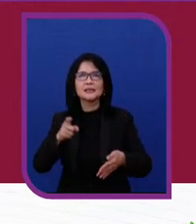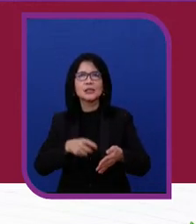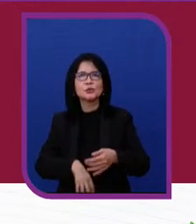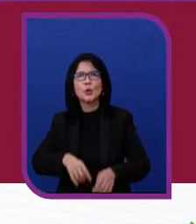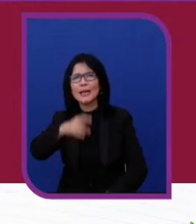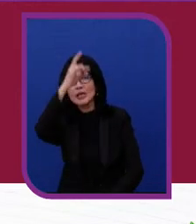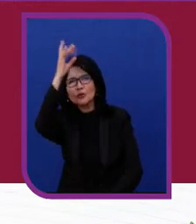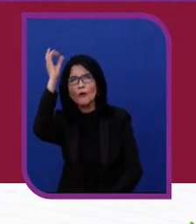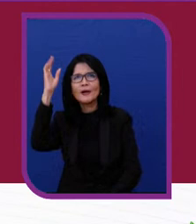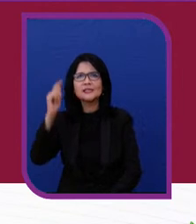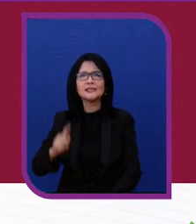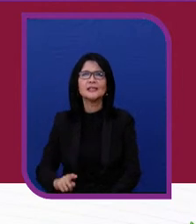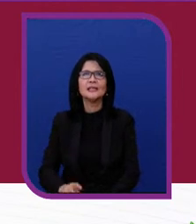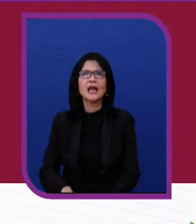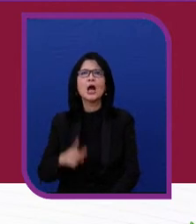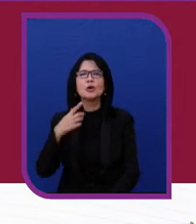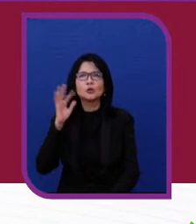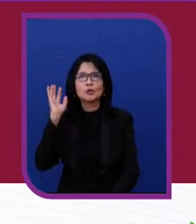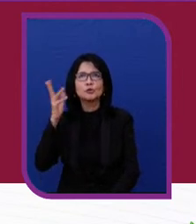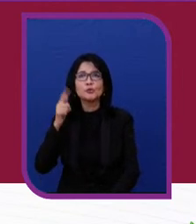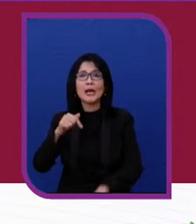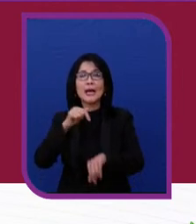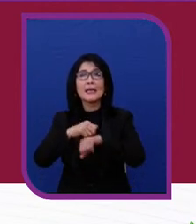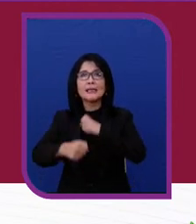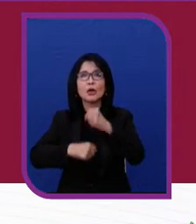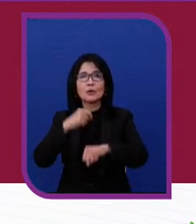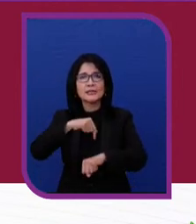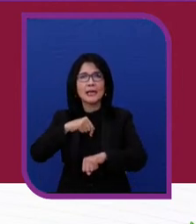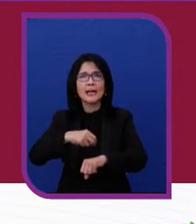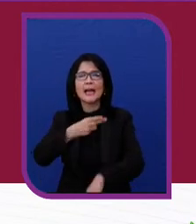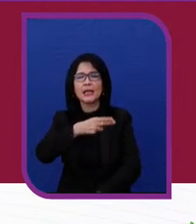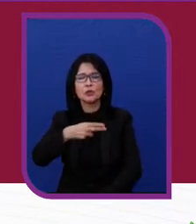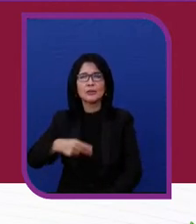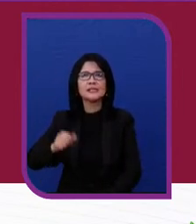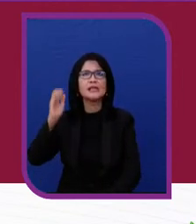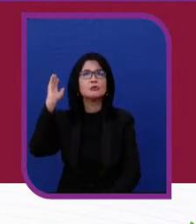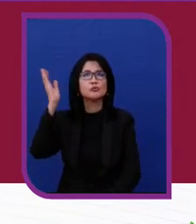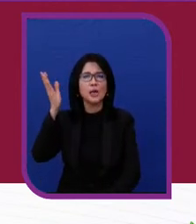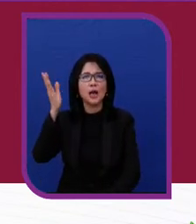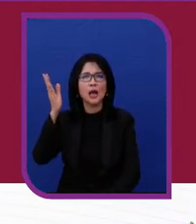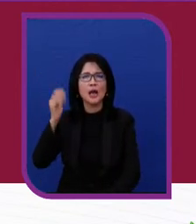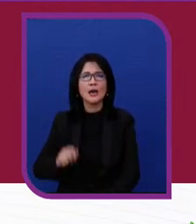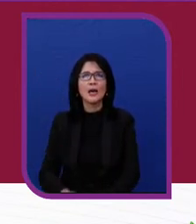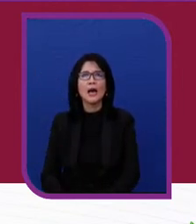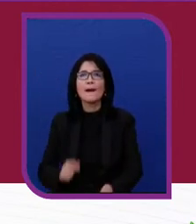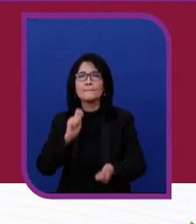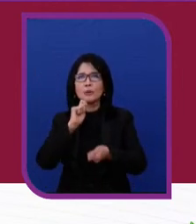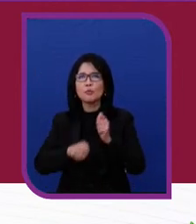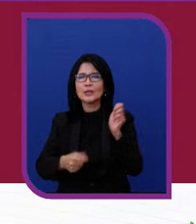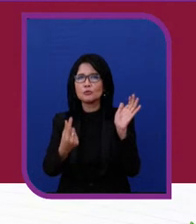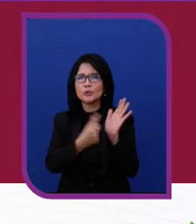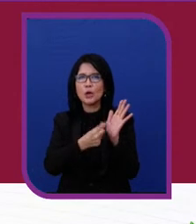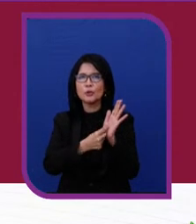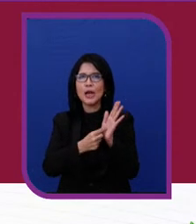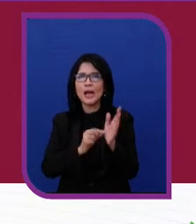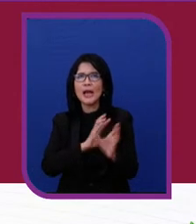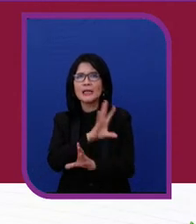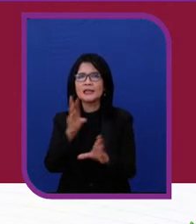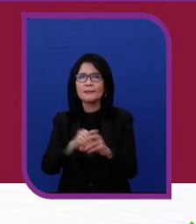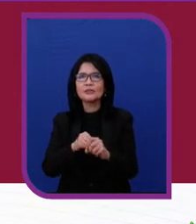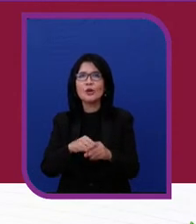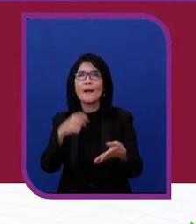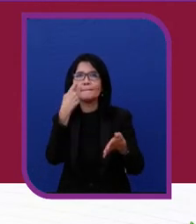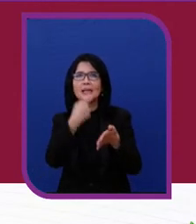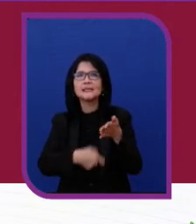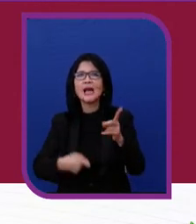right now of Indonesia yang infus carbontex Kwan in order to well